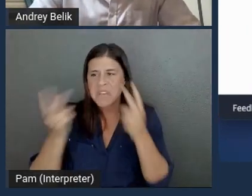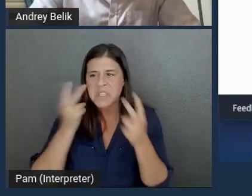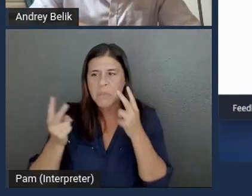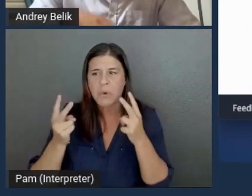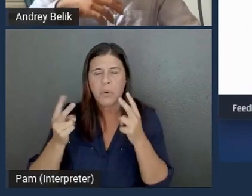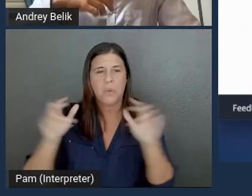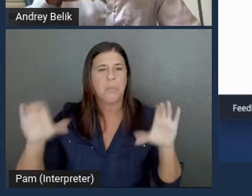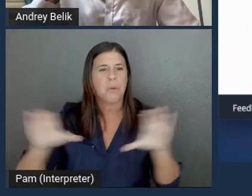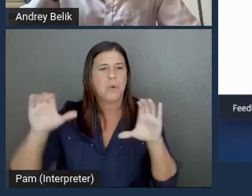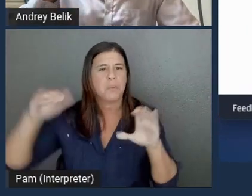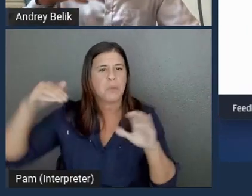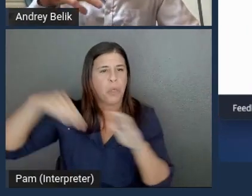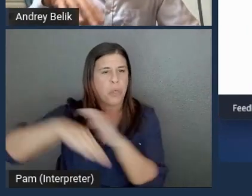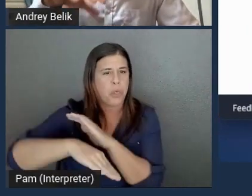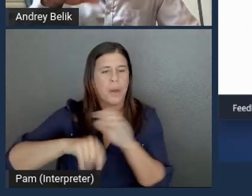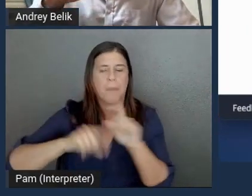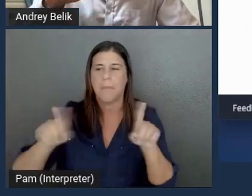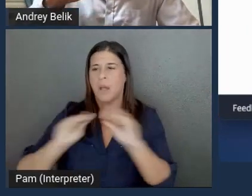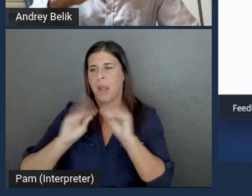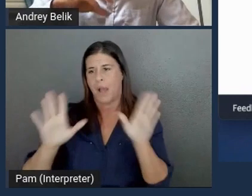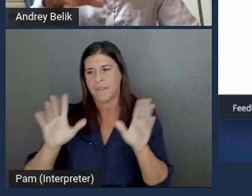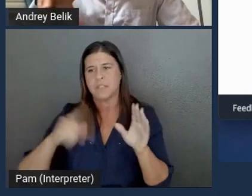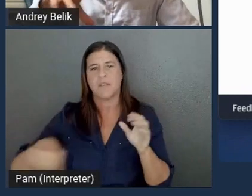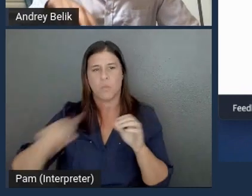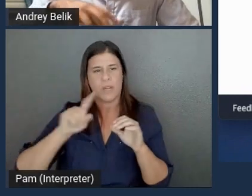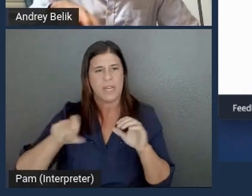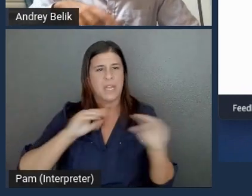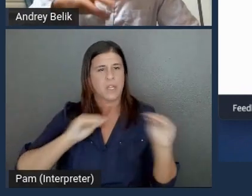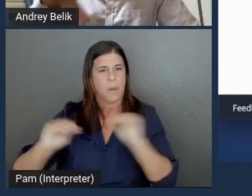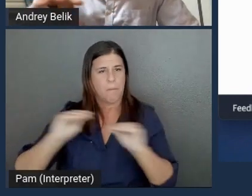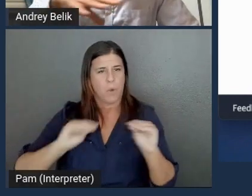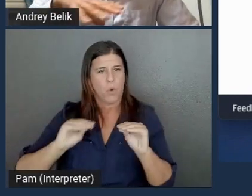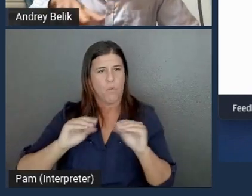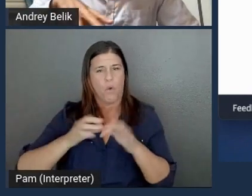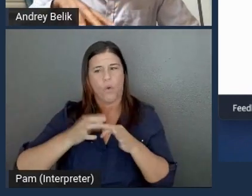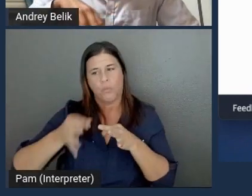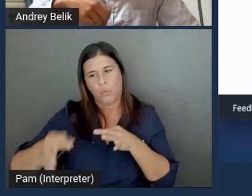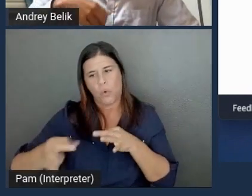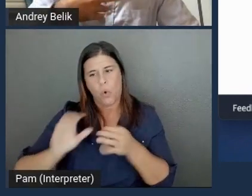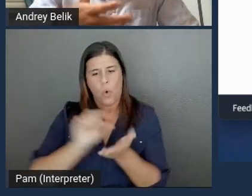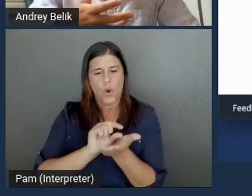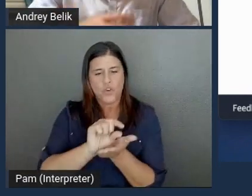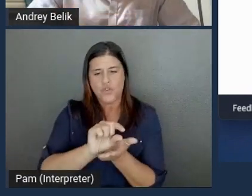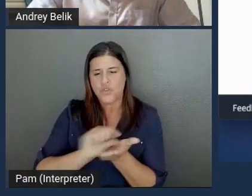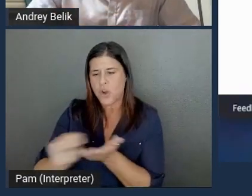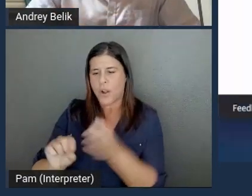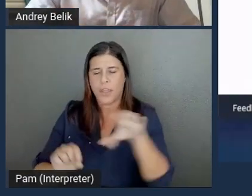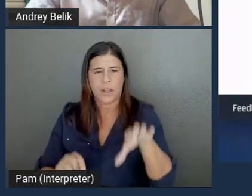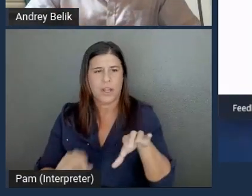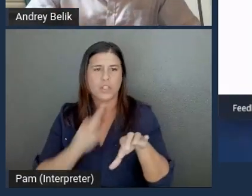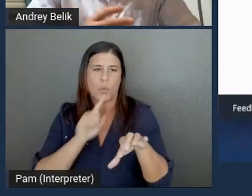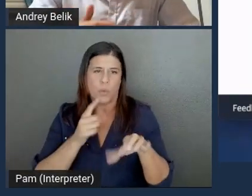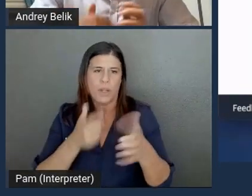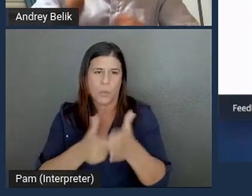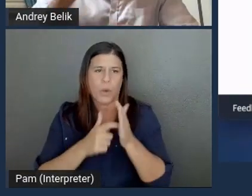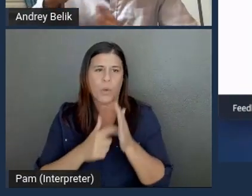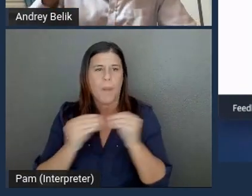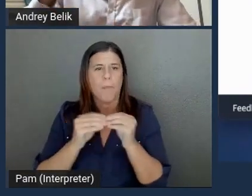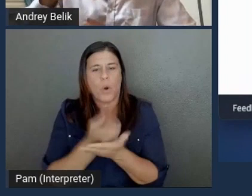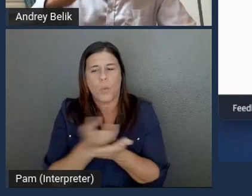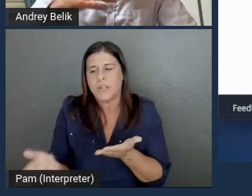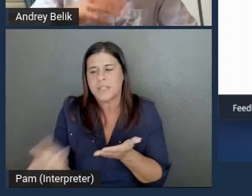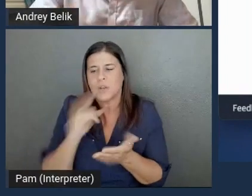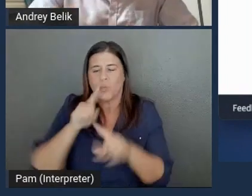But obviously, if we need to move the data along or reshard the cluster, it will require additional resources, and that really depends